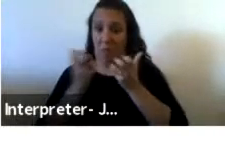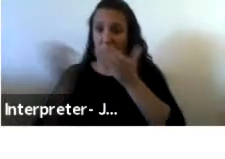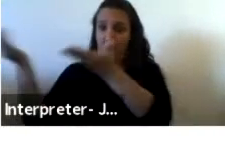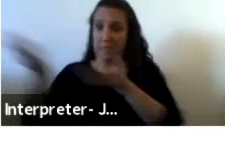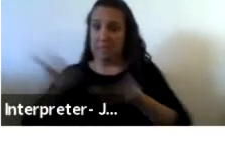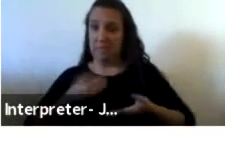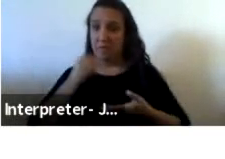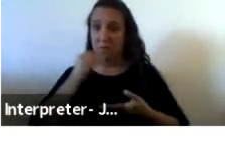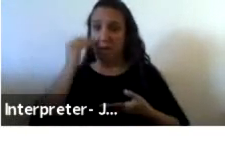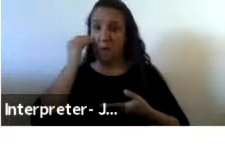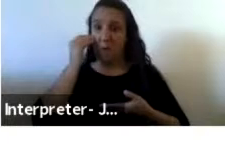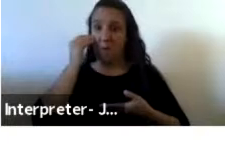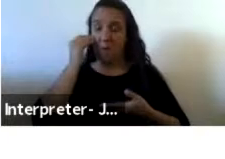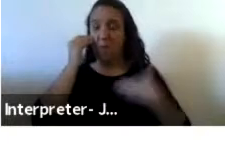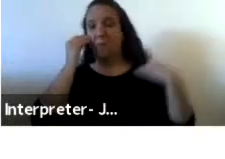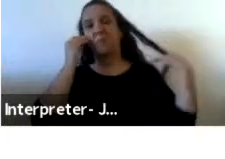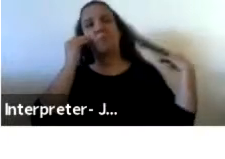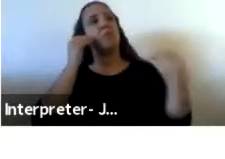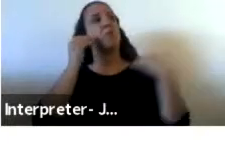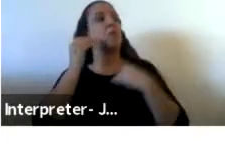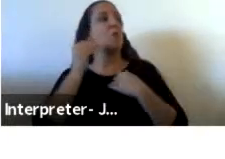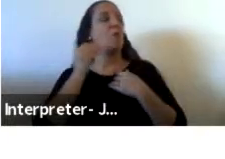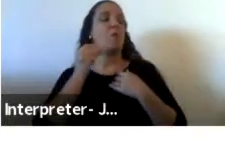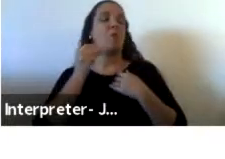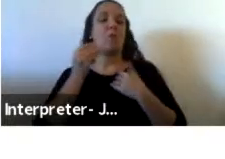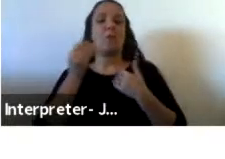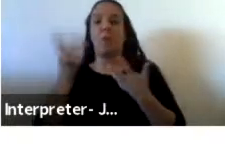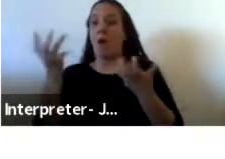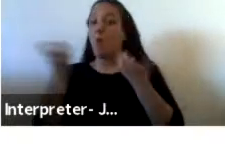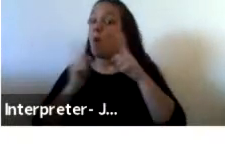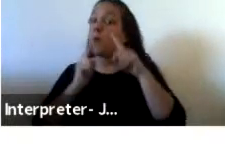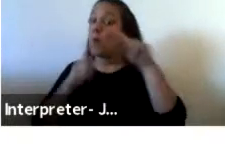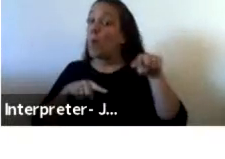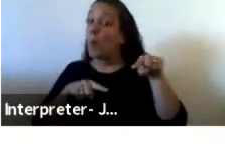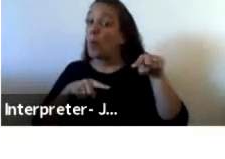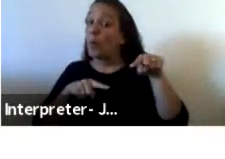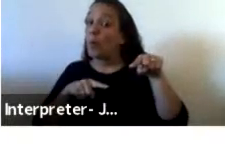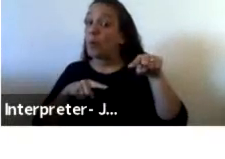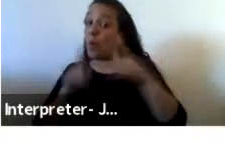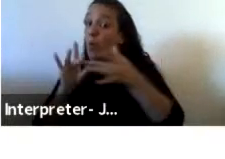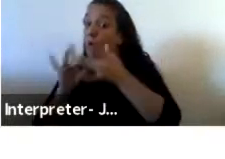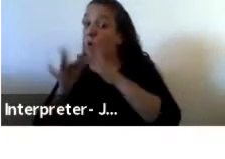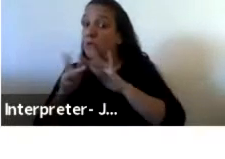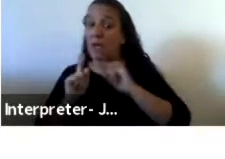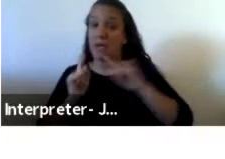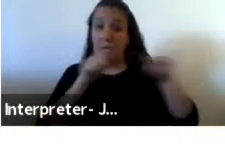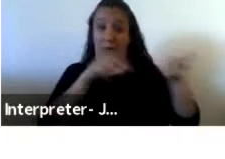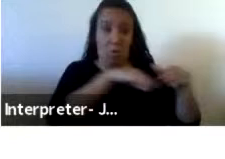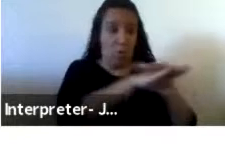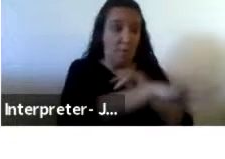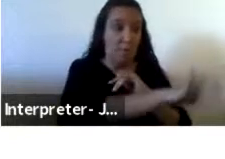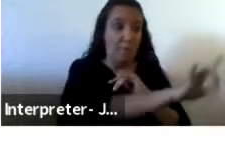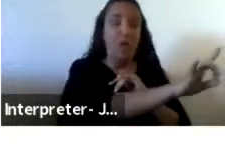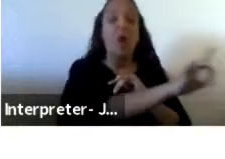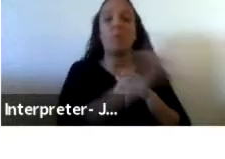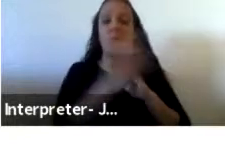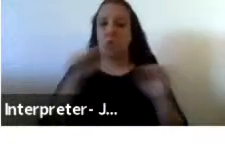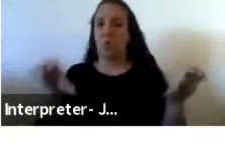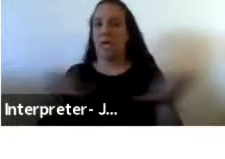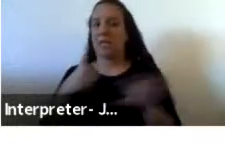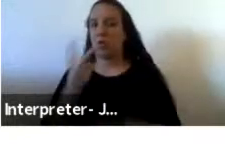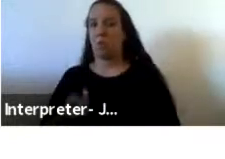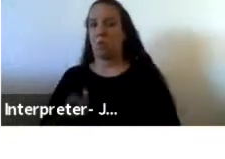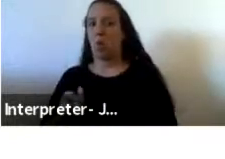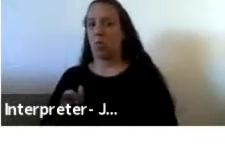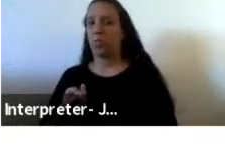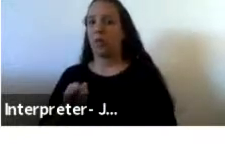our homes and those that actually want to order items online and go and pick them up, they're giving them that access. So that's one of